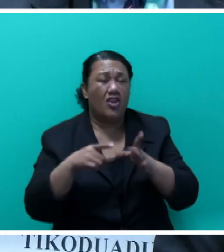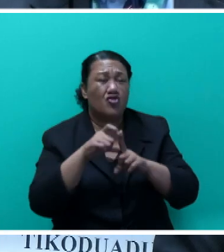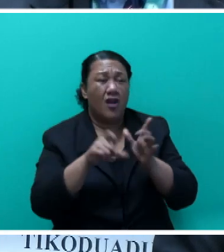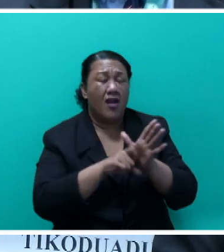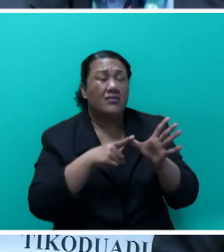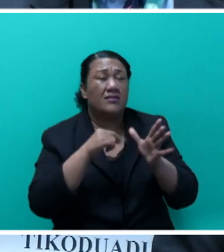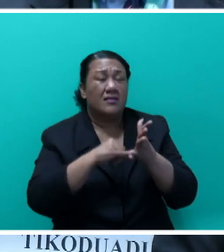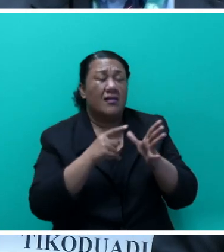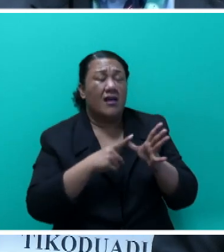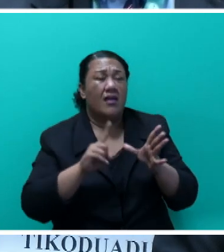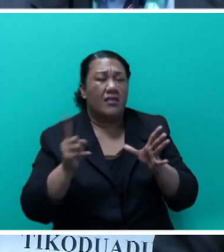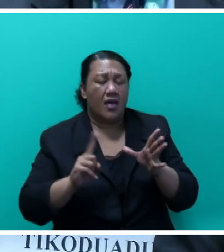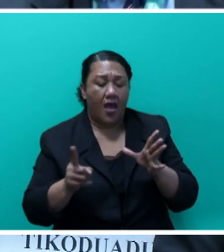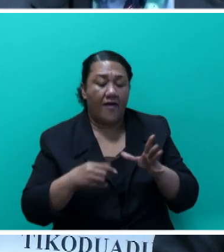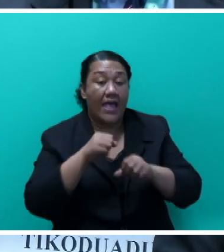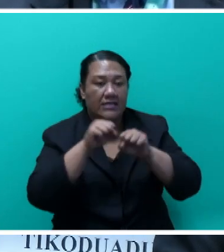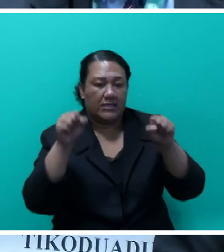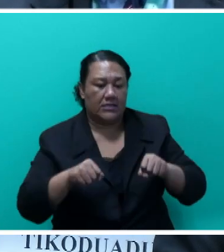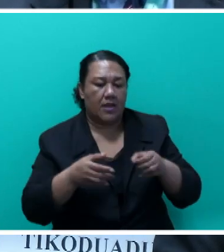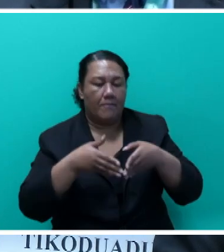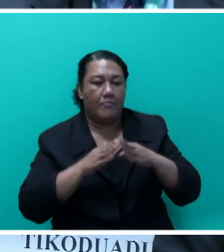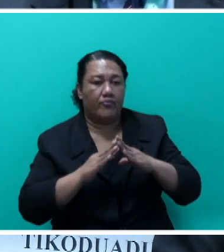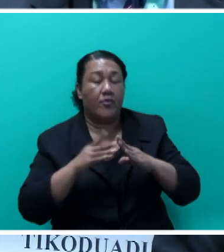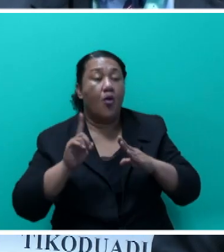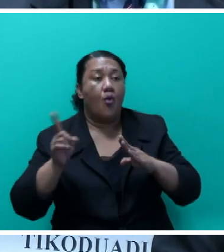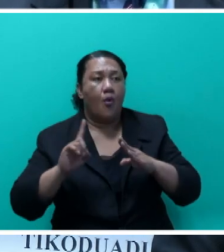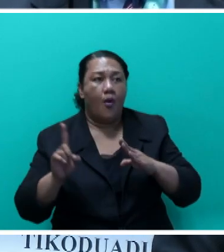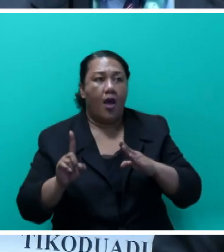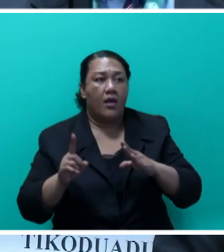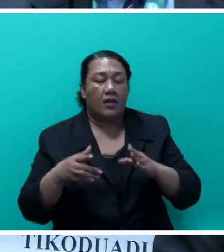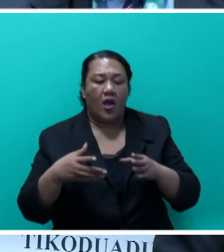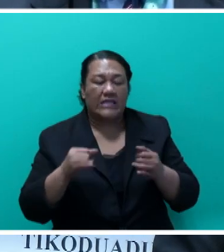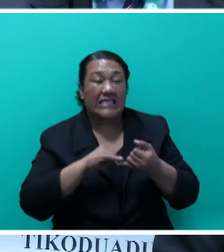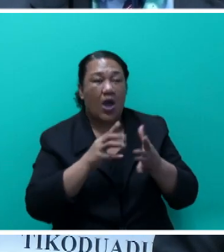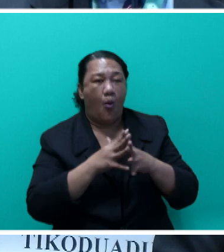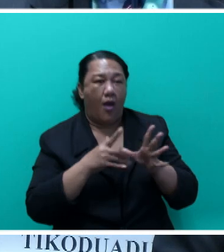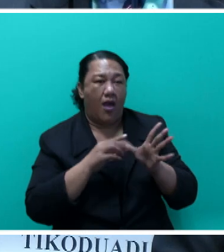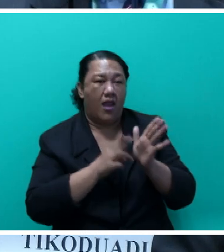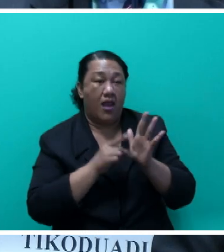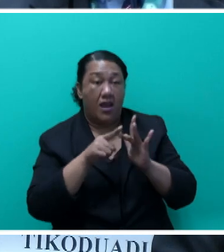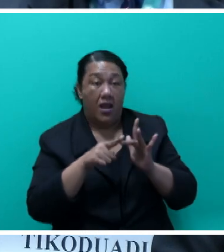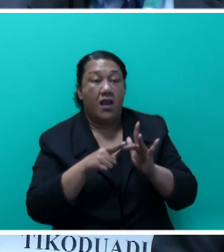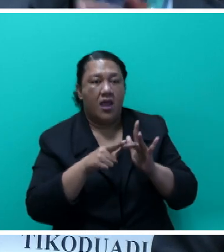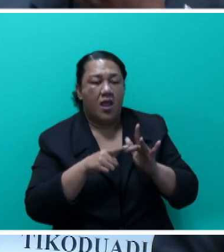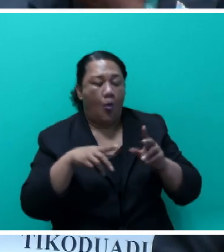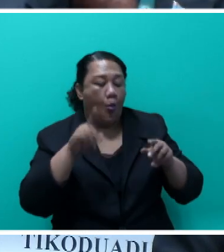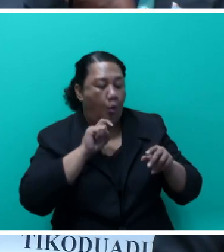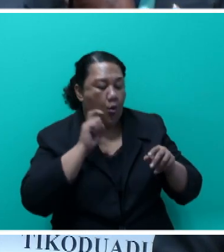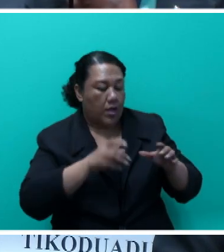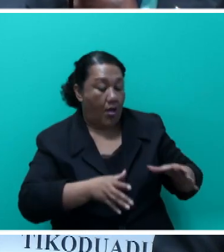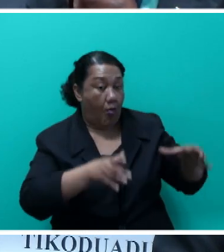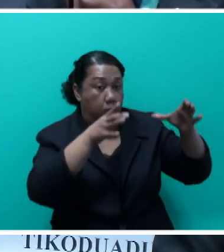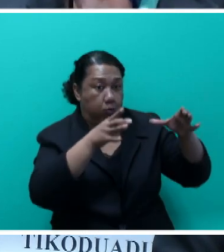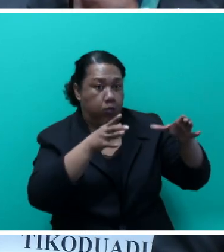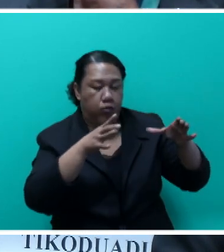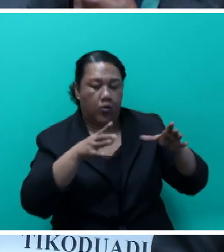drainage systems, capturing runoffs from the surrounding watersheds. This harvested water is now